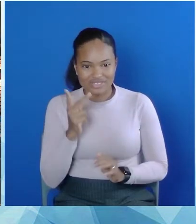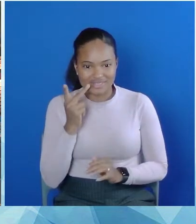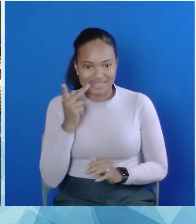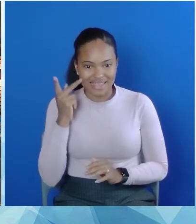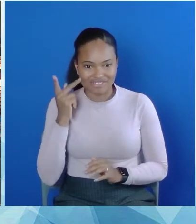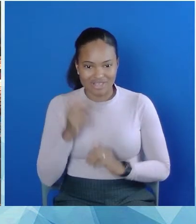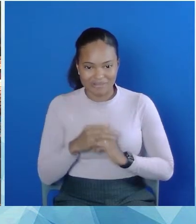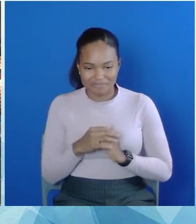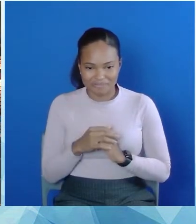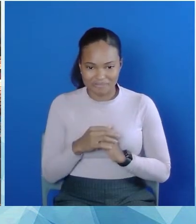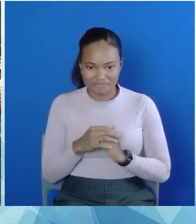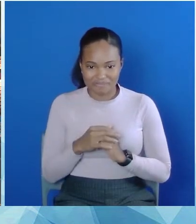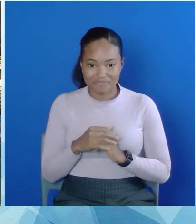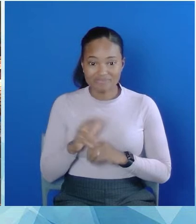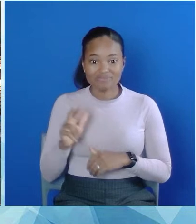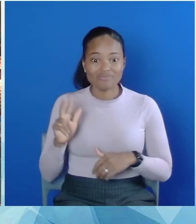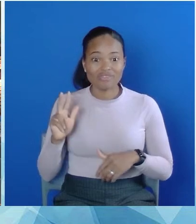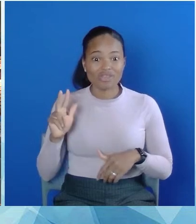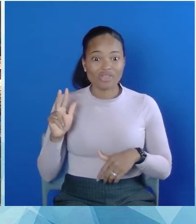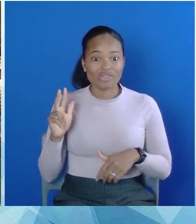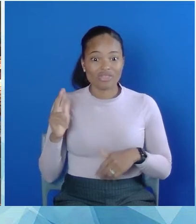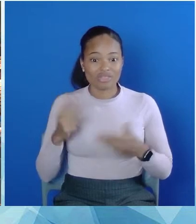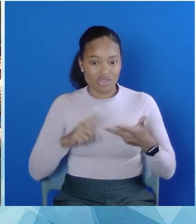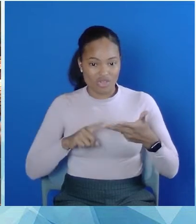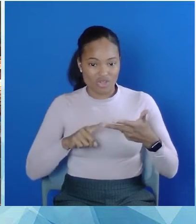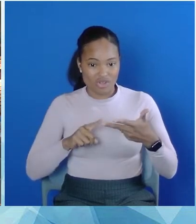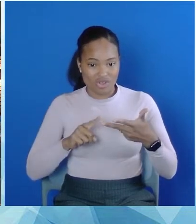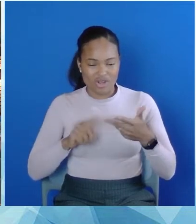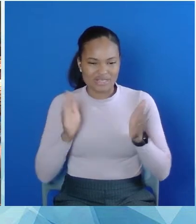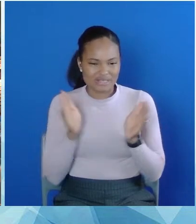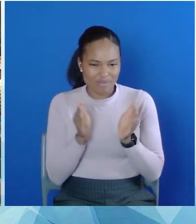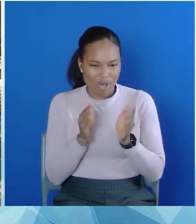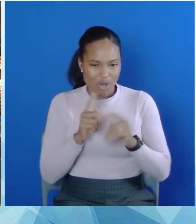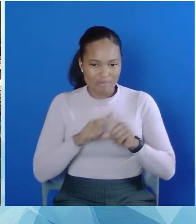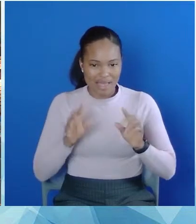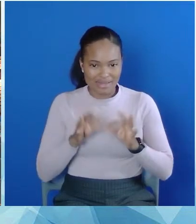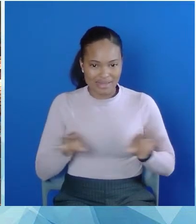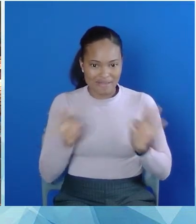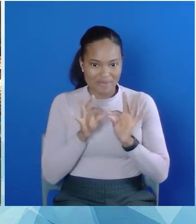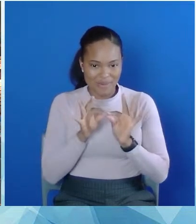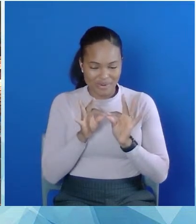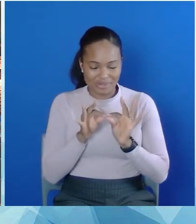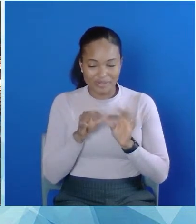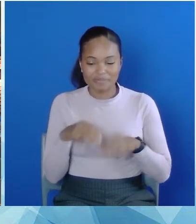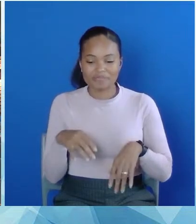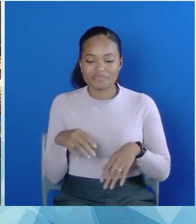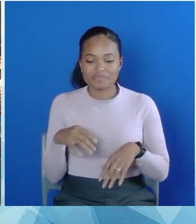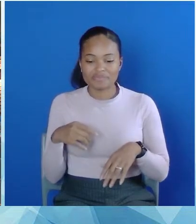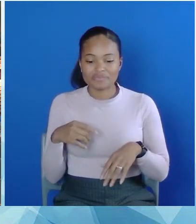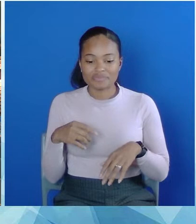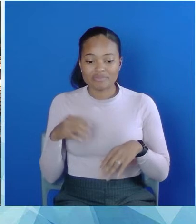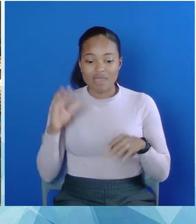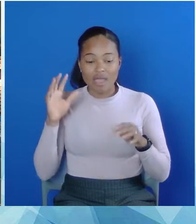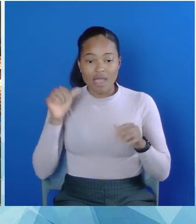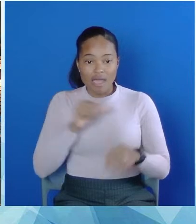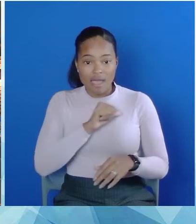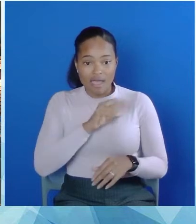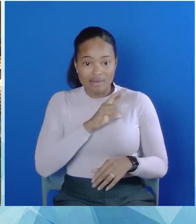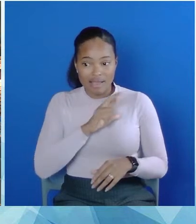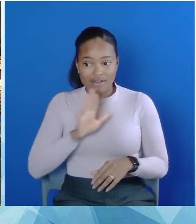Third, a small but still significant passage. In recognition of Annette's leadership,